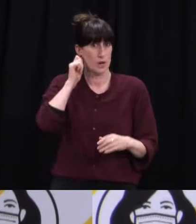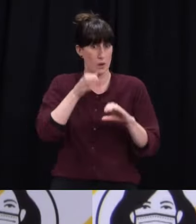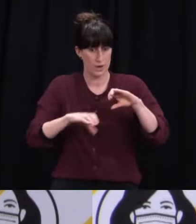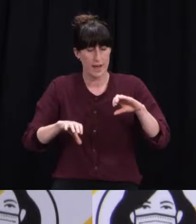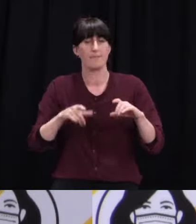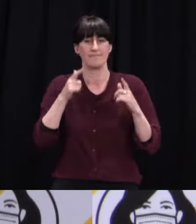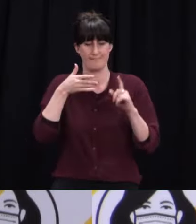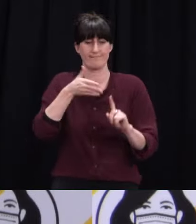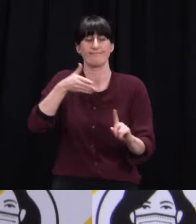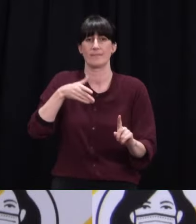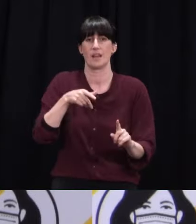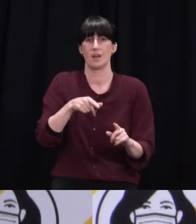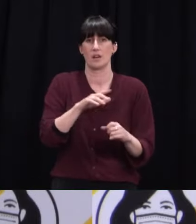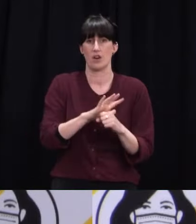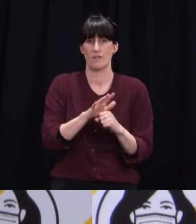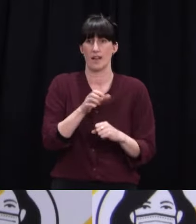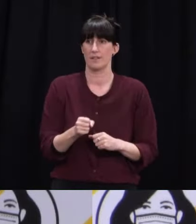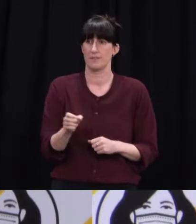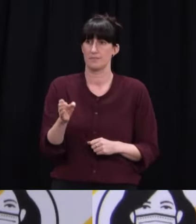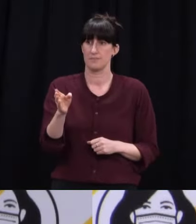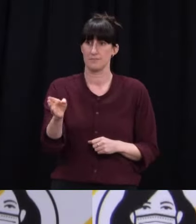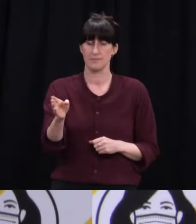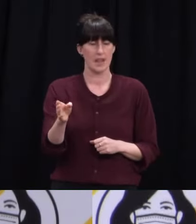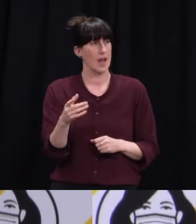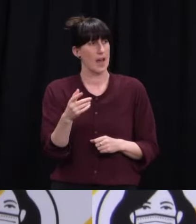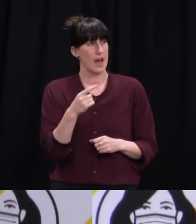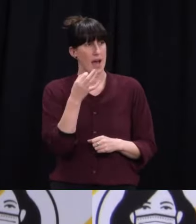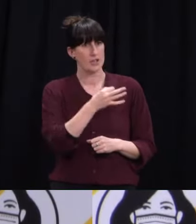decision made to send those letters out to those people?